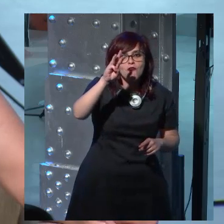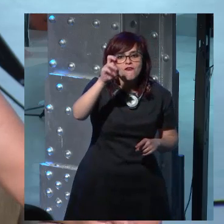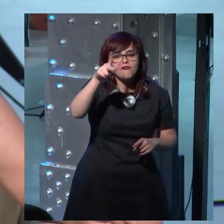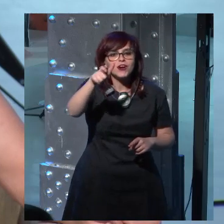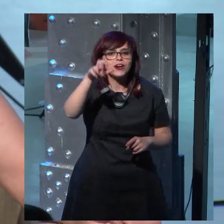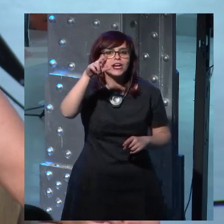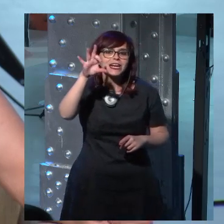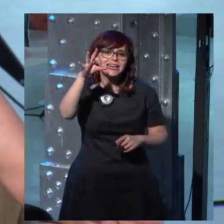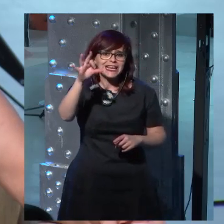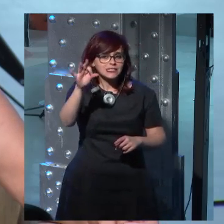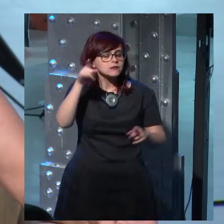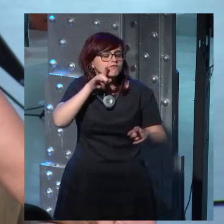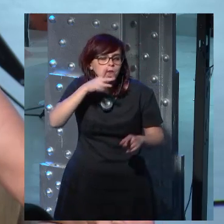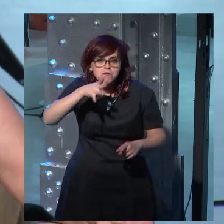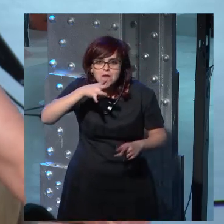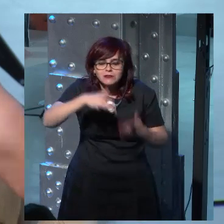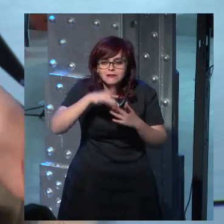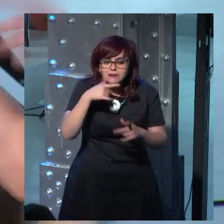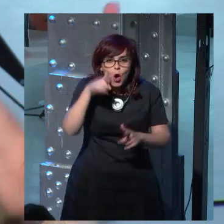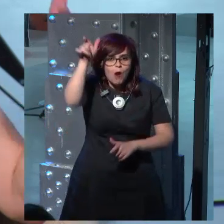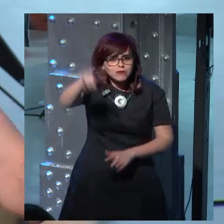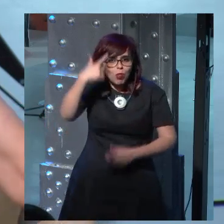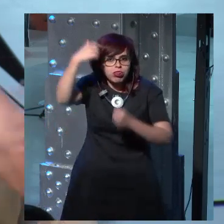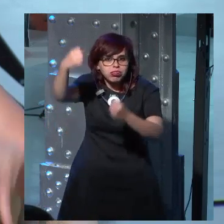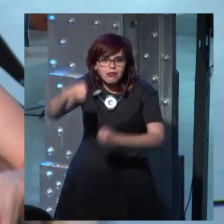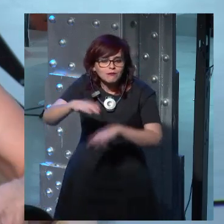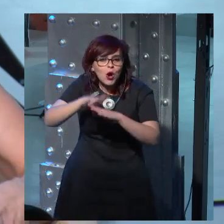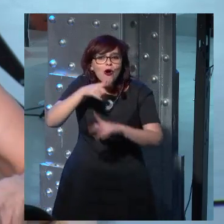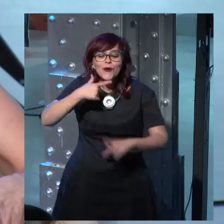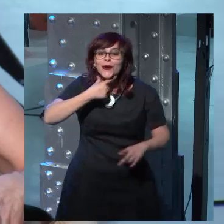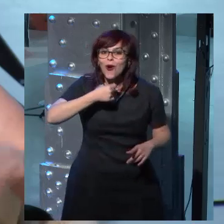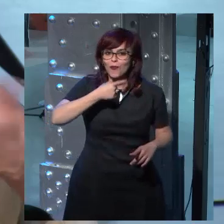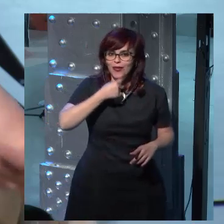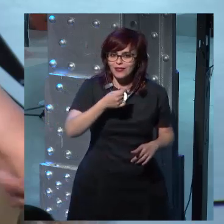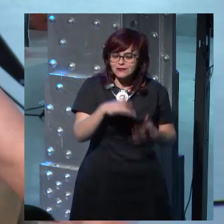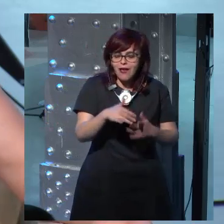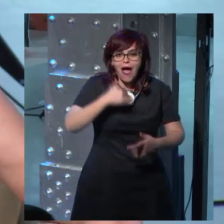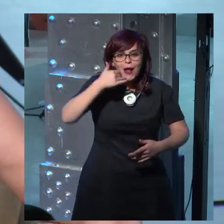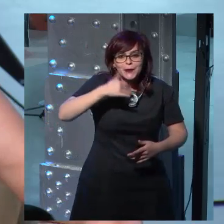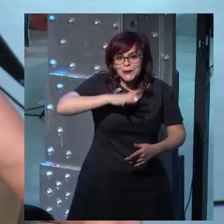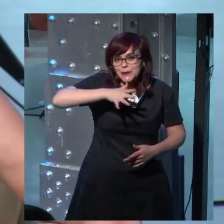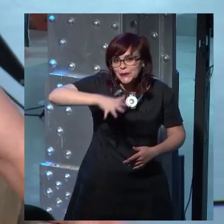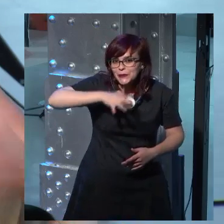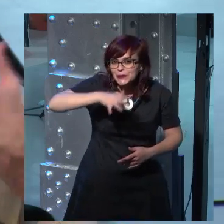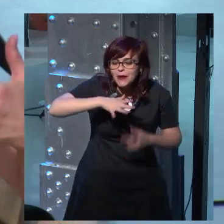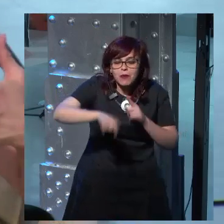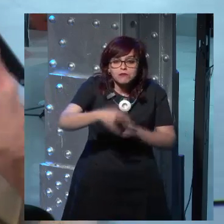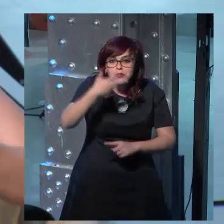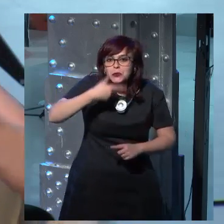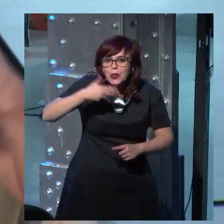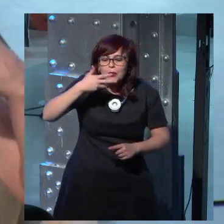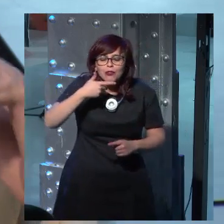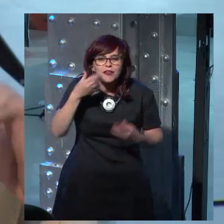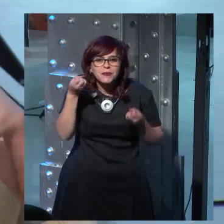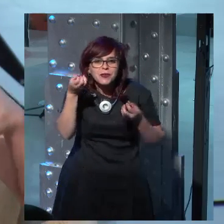music happening. And he's brilliant, but I even then still didn't know the depths of his dramatic ability. And then